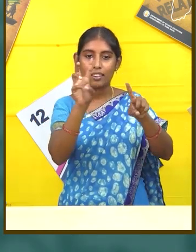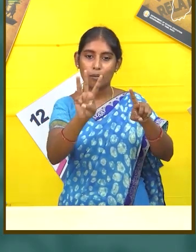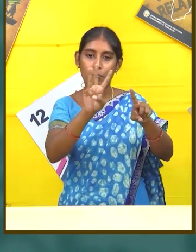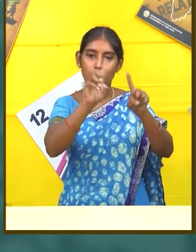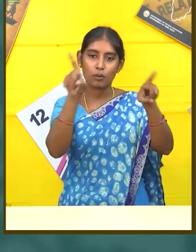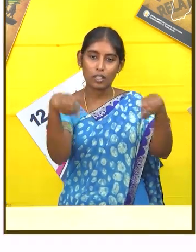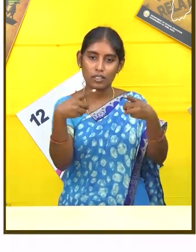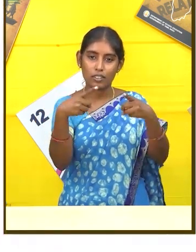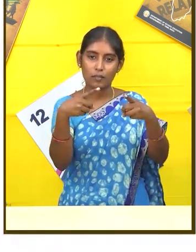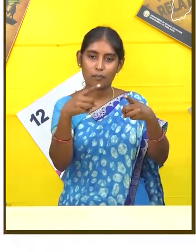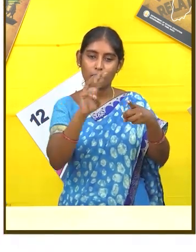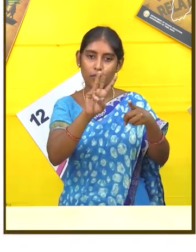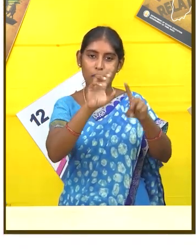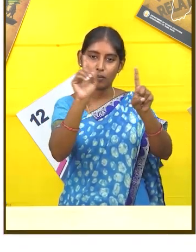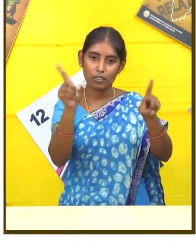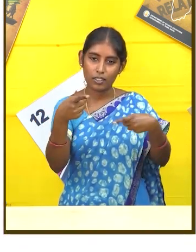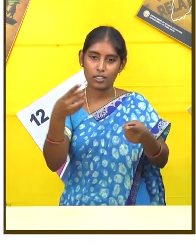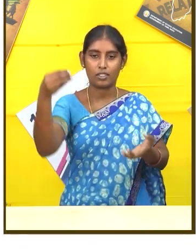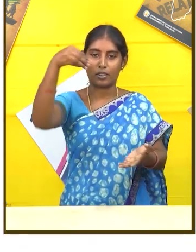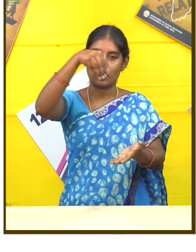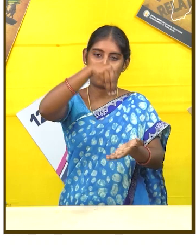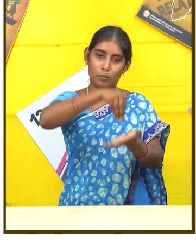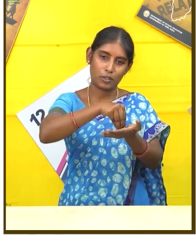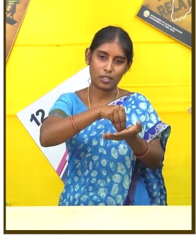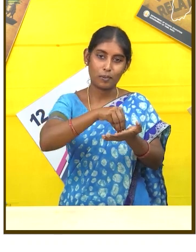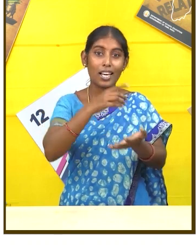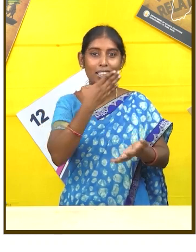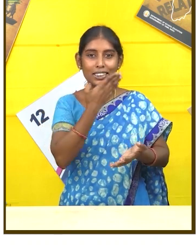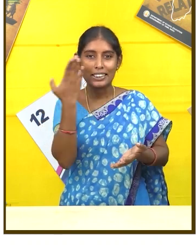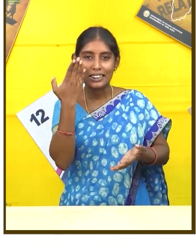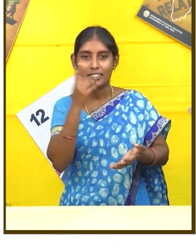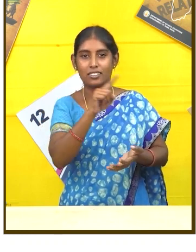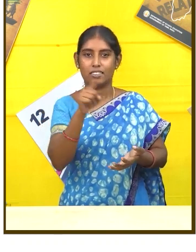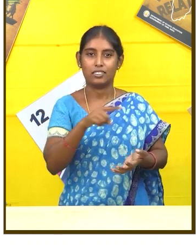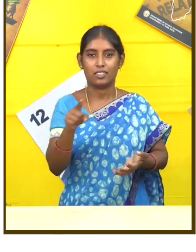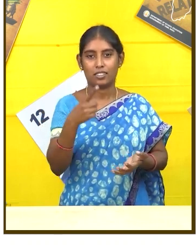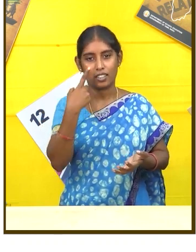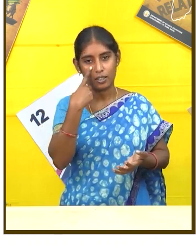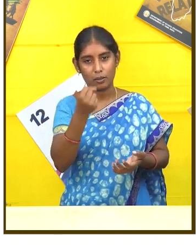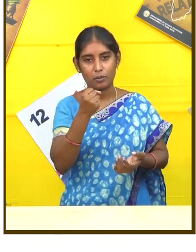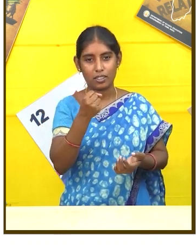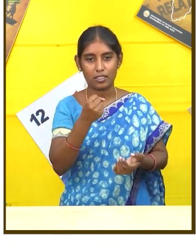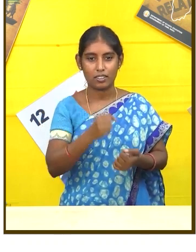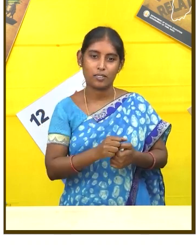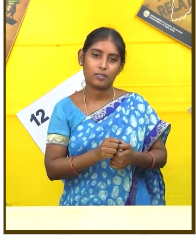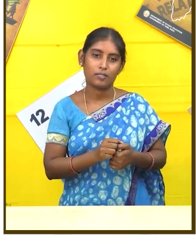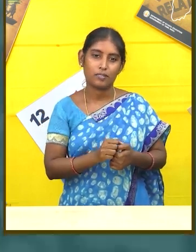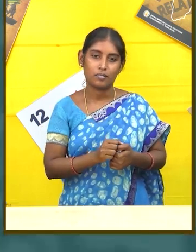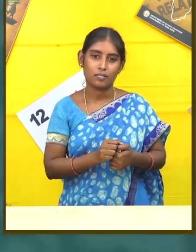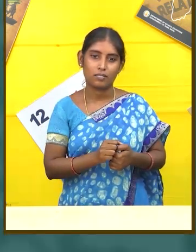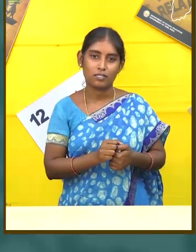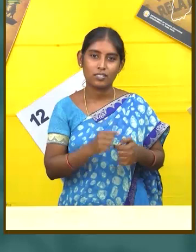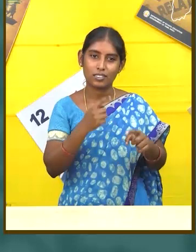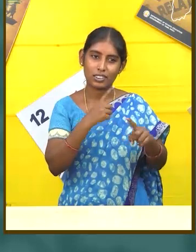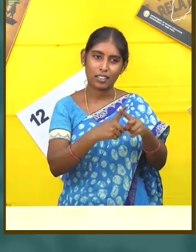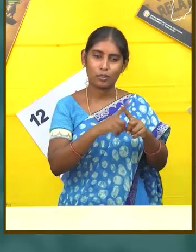3? I showed here on the screen. You see that x plus y plus z equals 6, a very simple equation, the third one. There